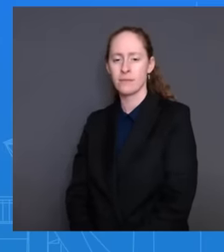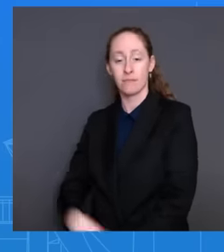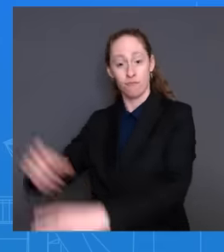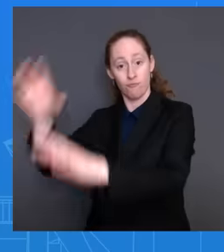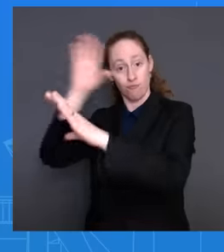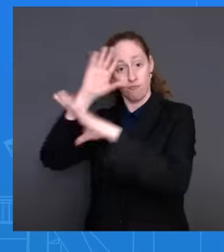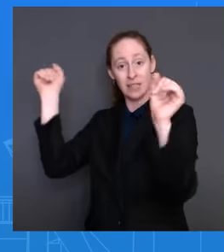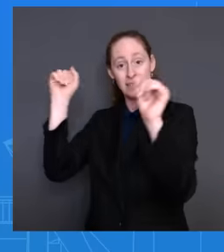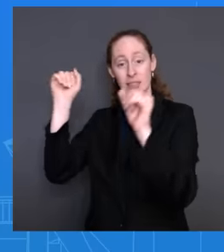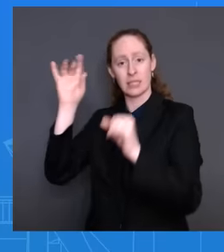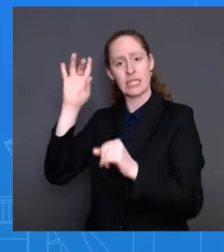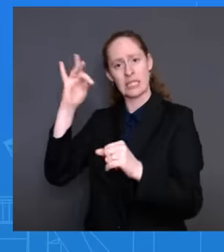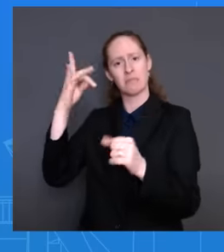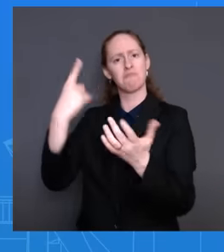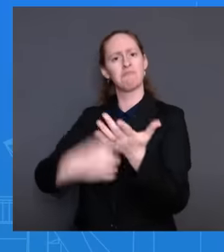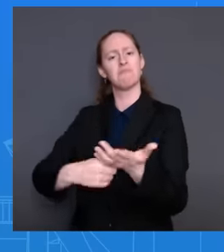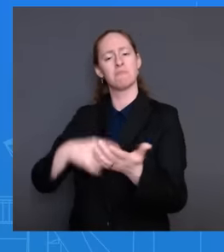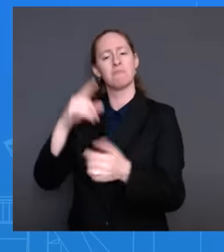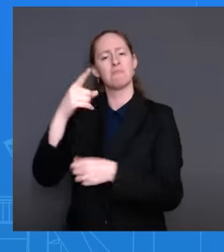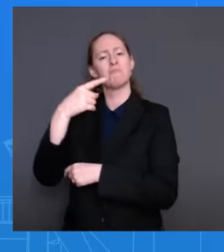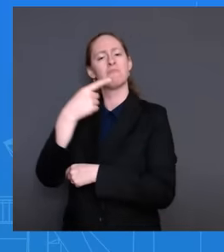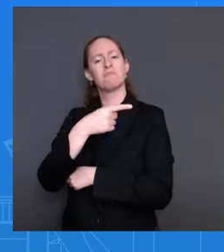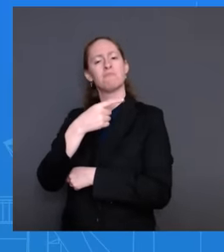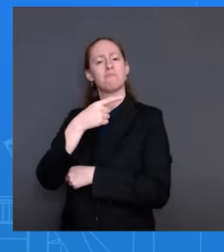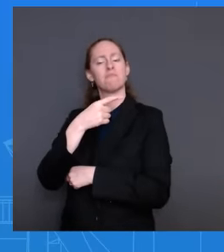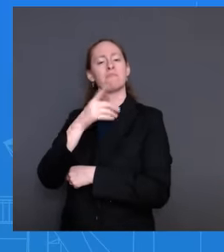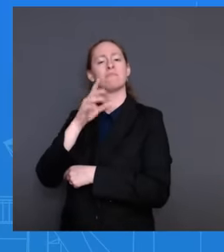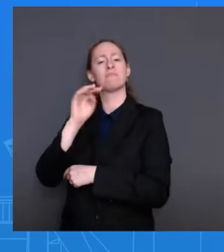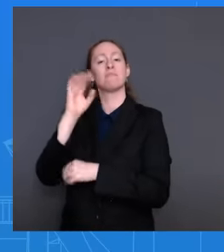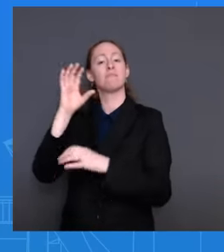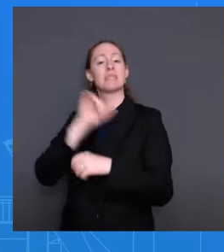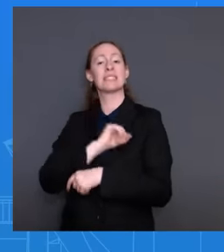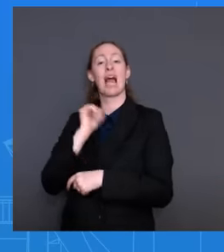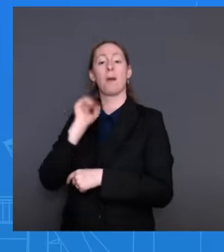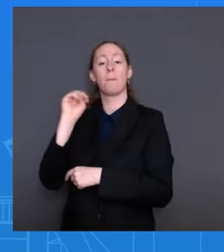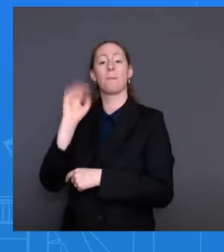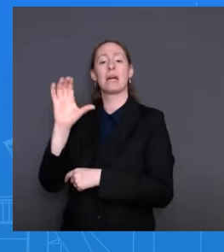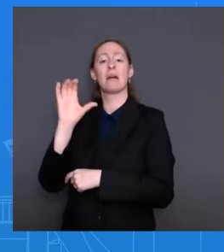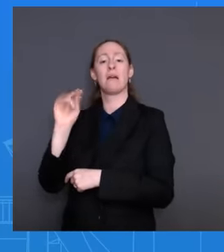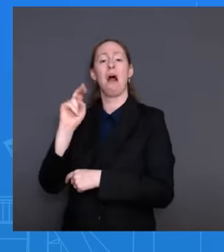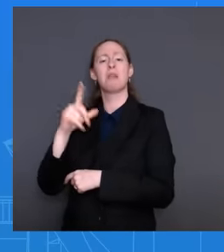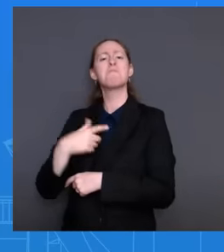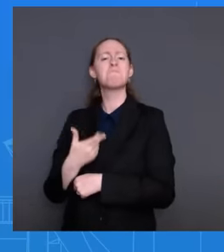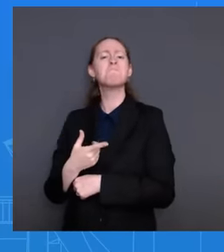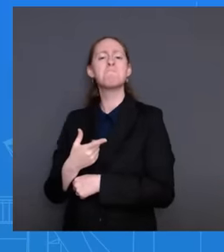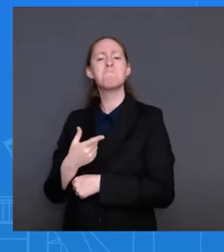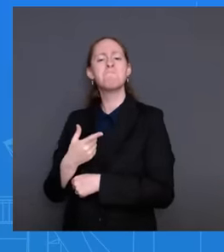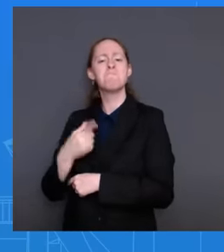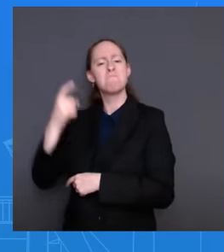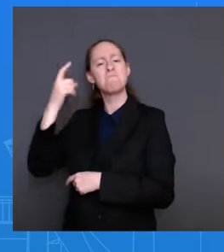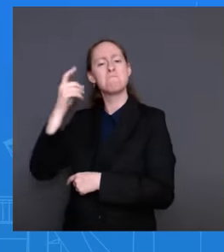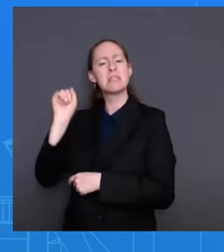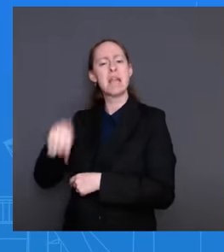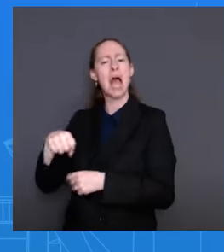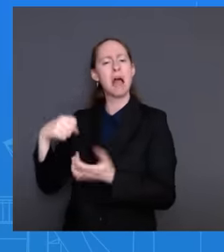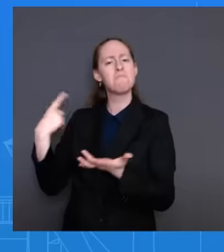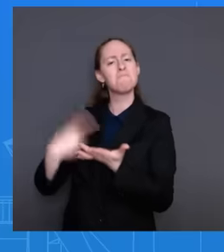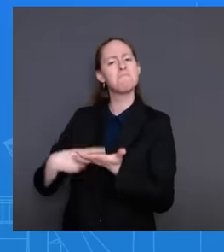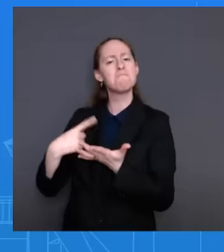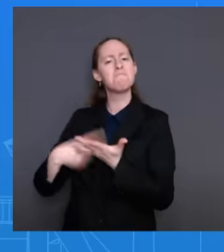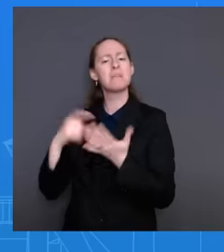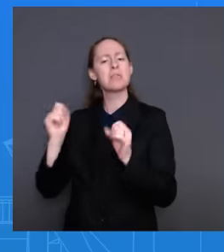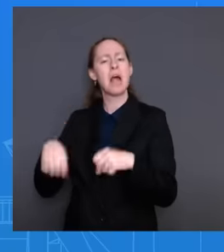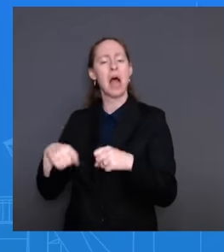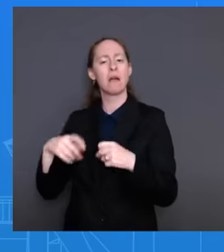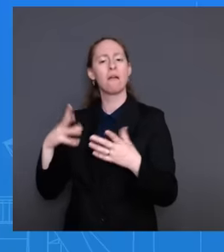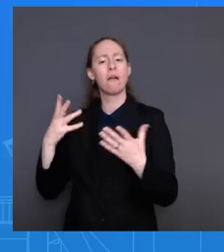lawmakers that are talking about guns in the wake of Uvalde are talking about the problem, which is, quote, mental illness and school safety. Does the